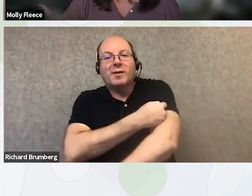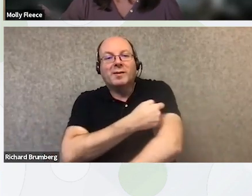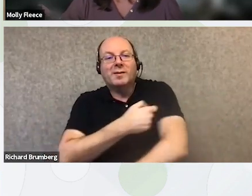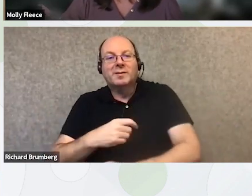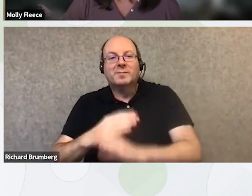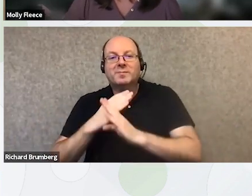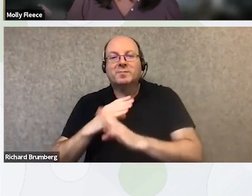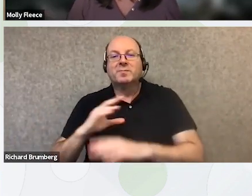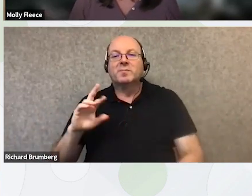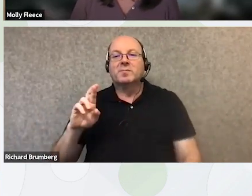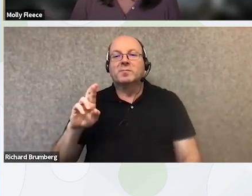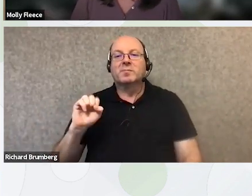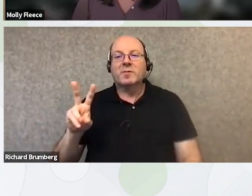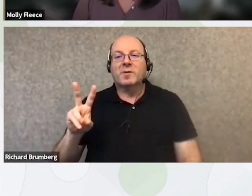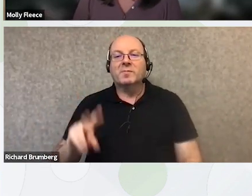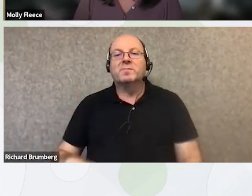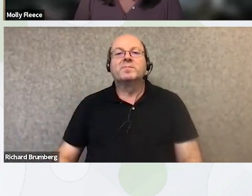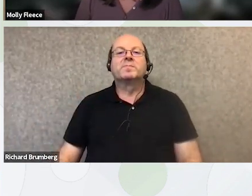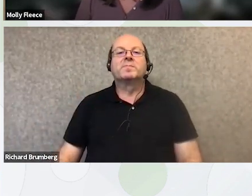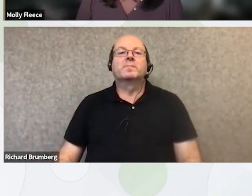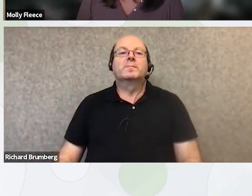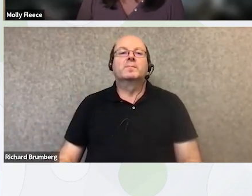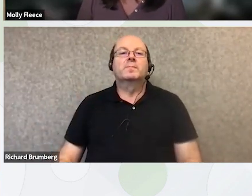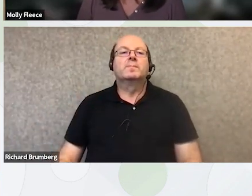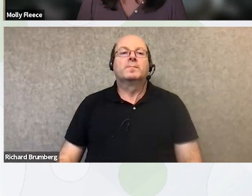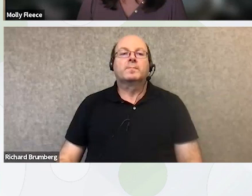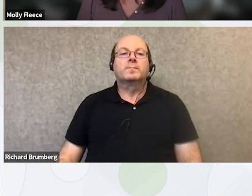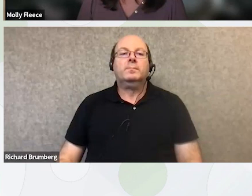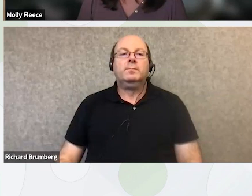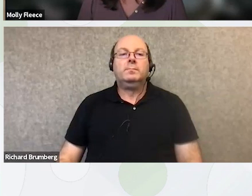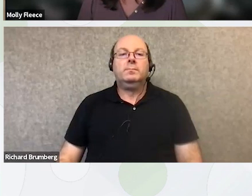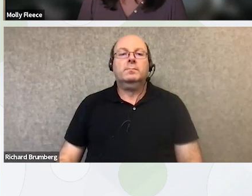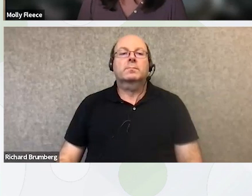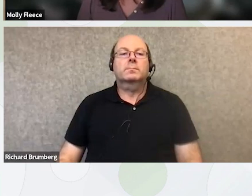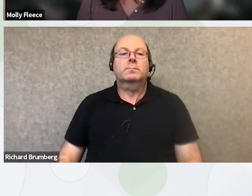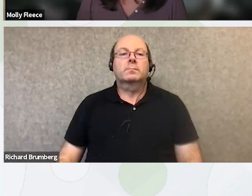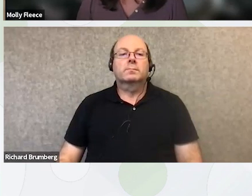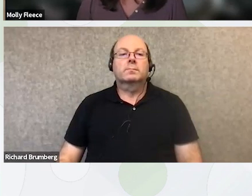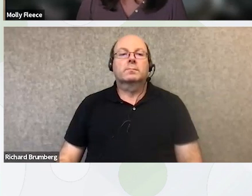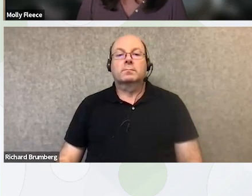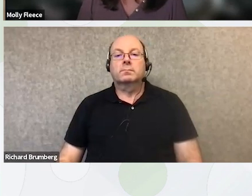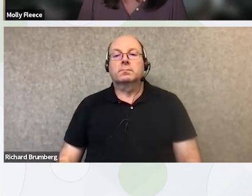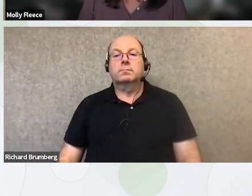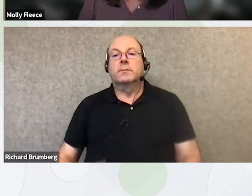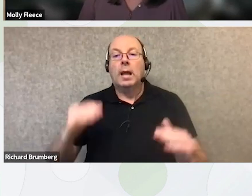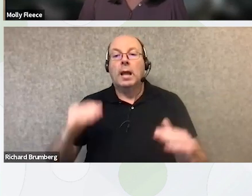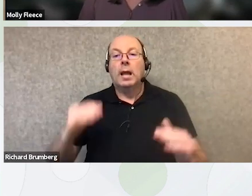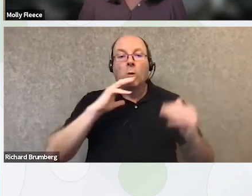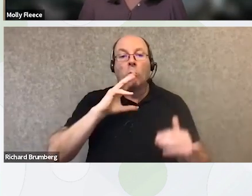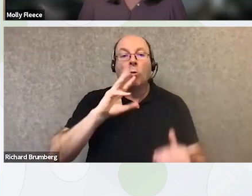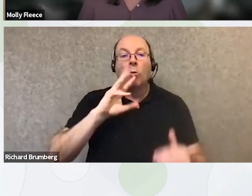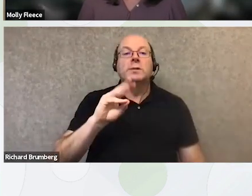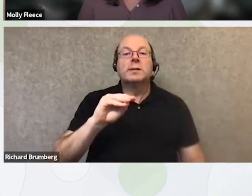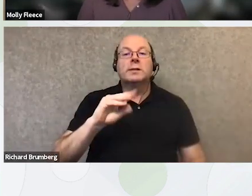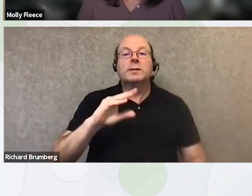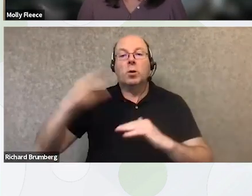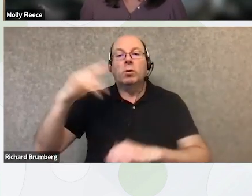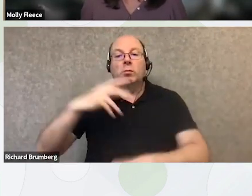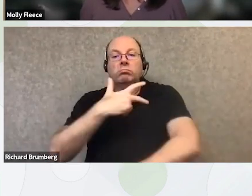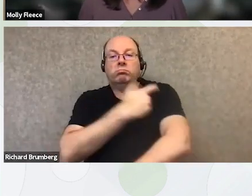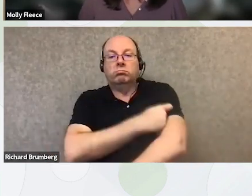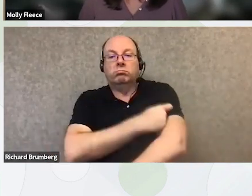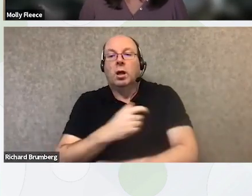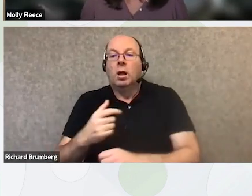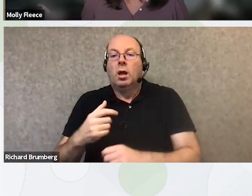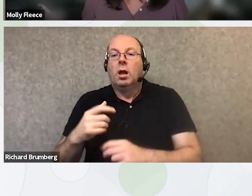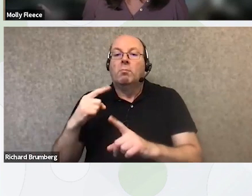And so we have vaccines now for adults 60 and older, as well as what I'm not going to spend any time